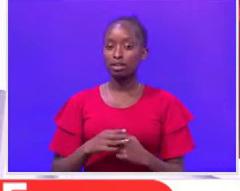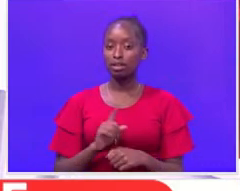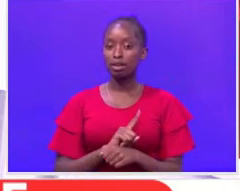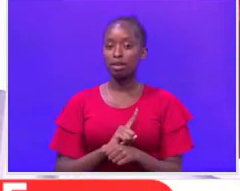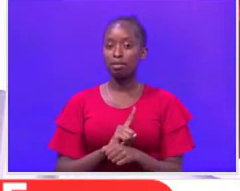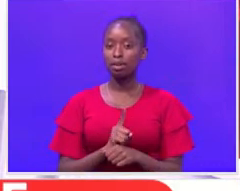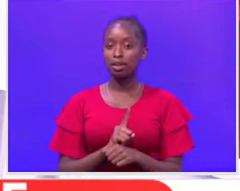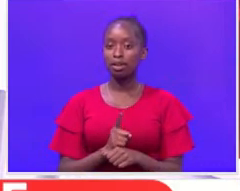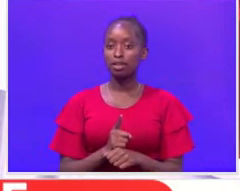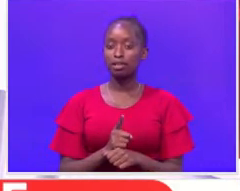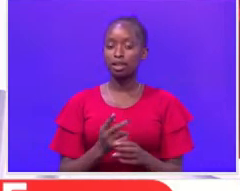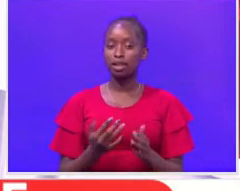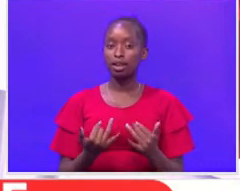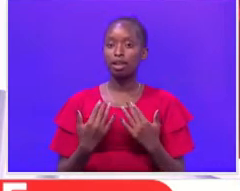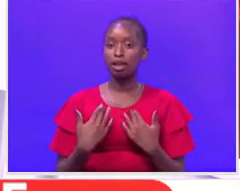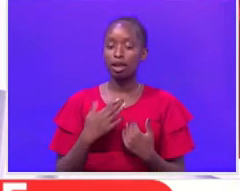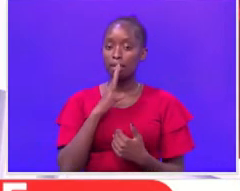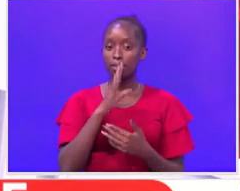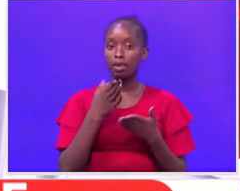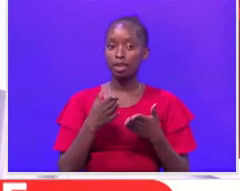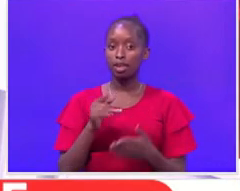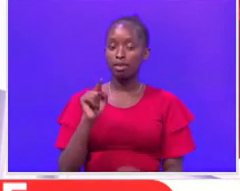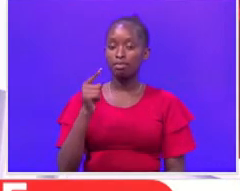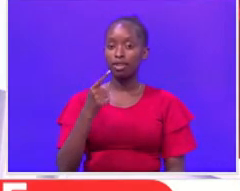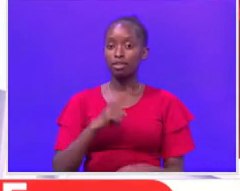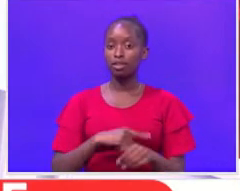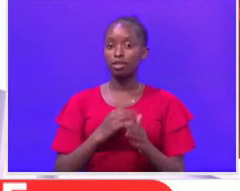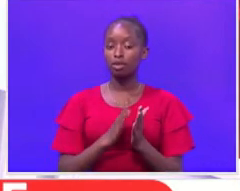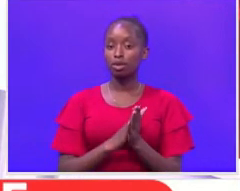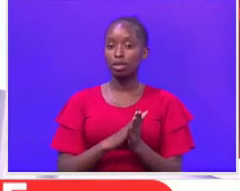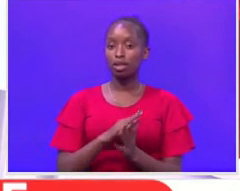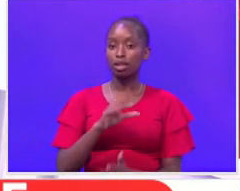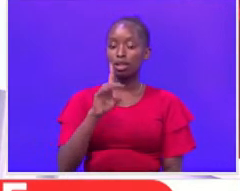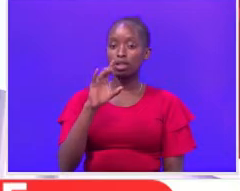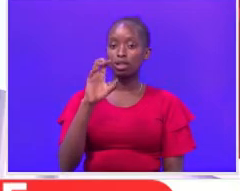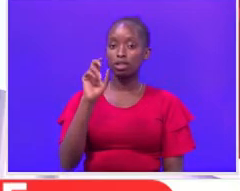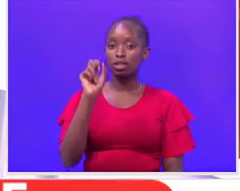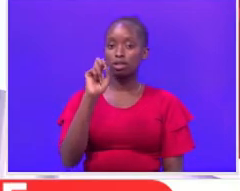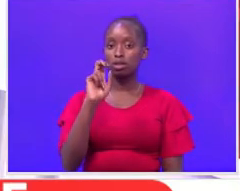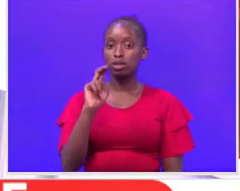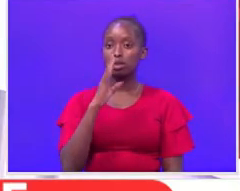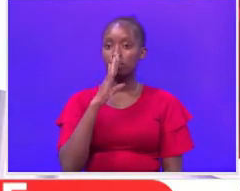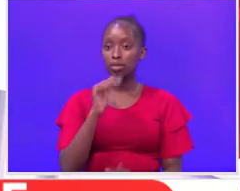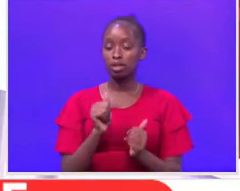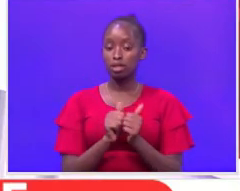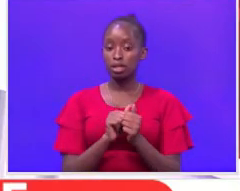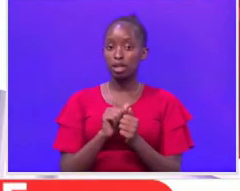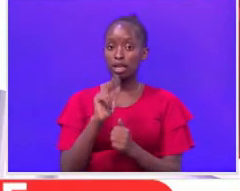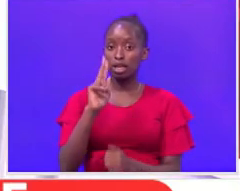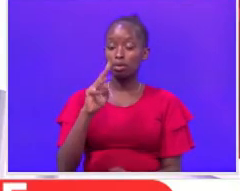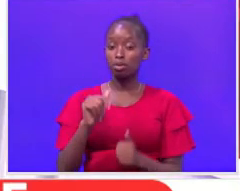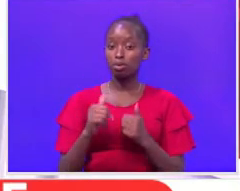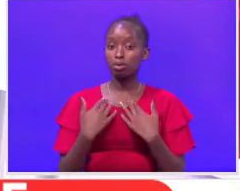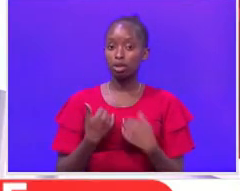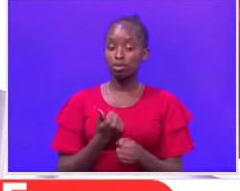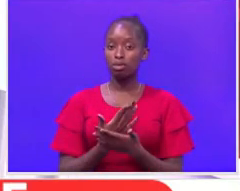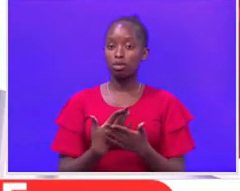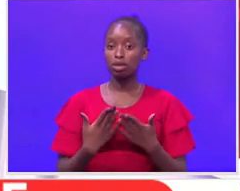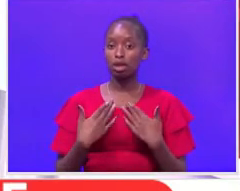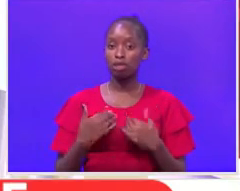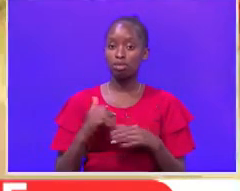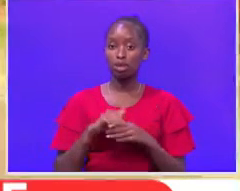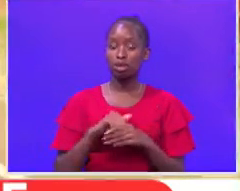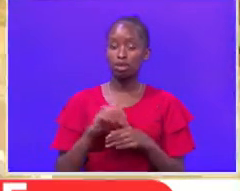men's category to win the first edition of Dixon Kava 10 kilometers educational run held at Kainga Stadium in